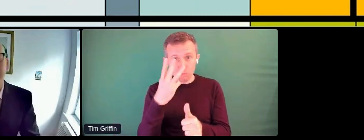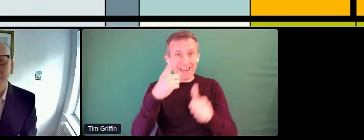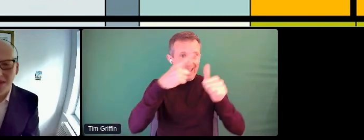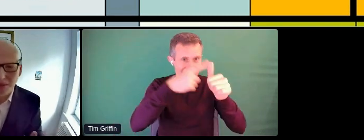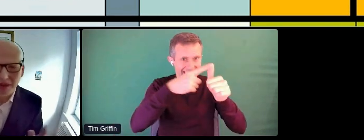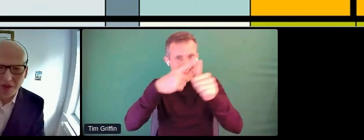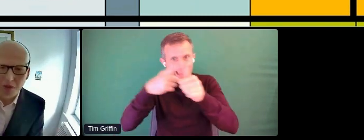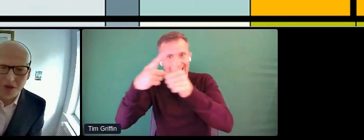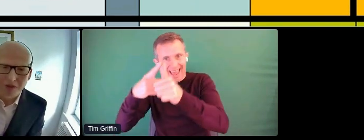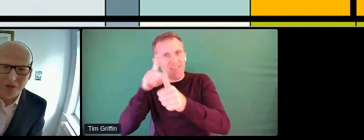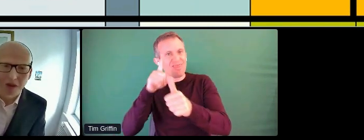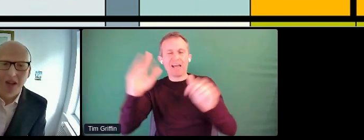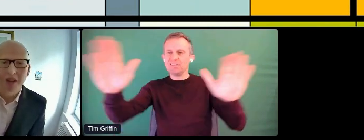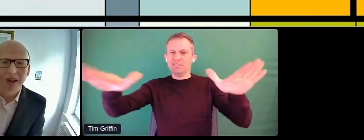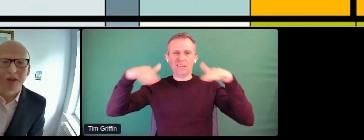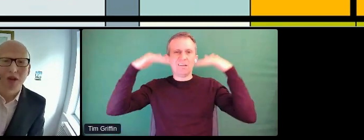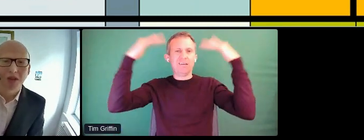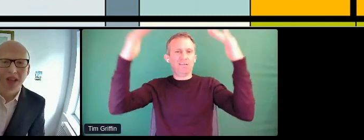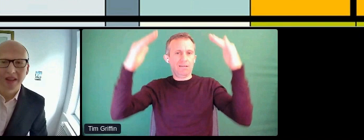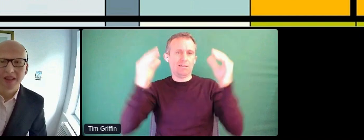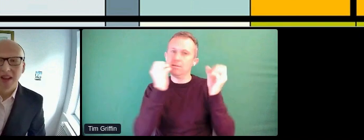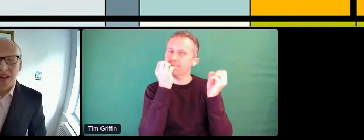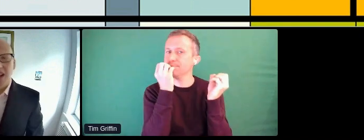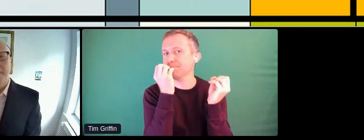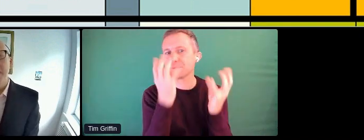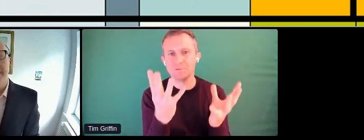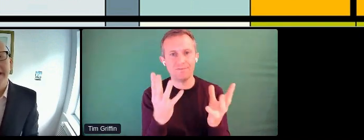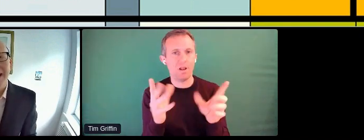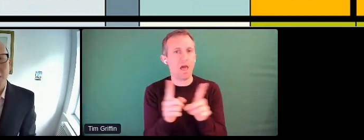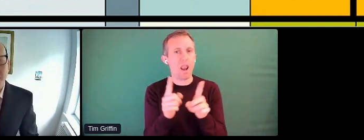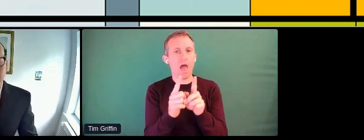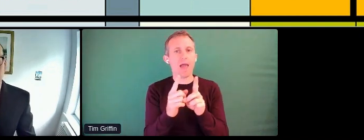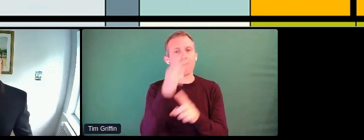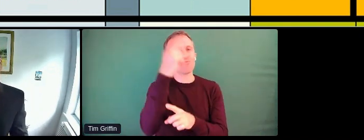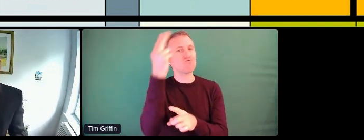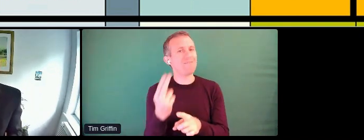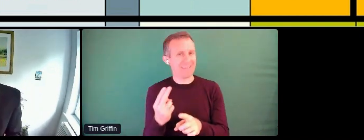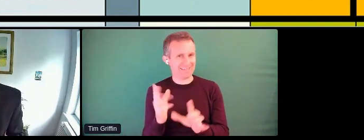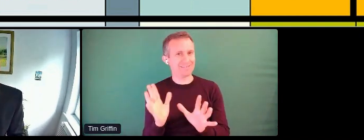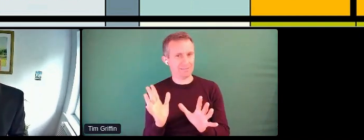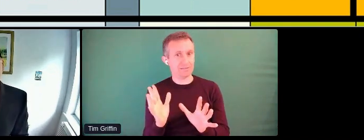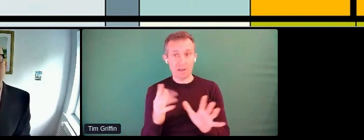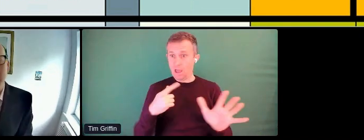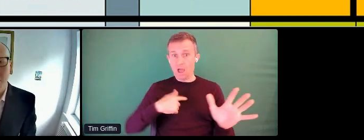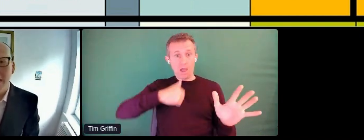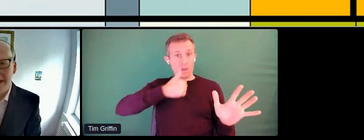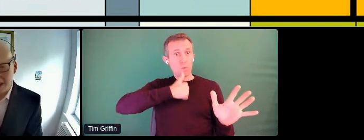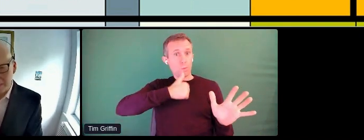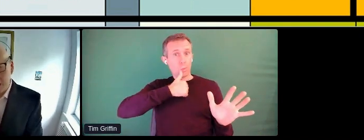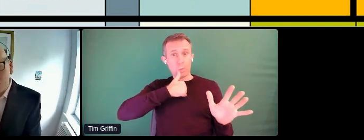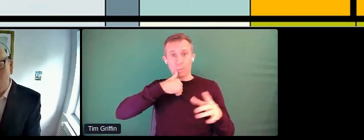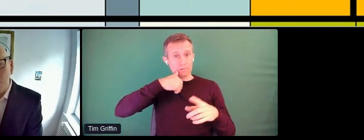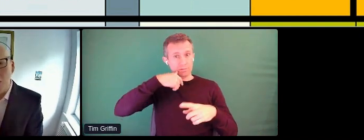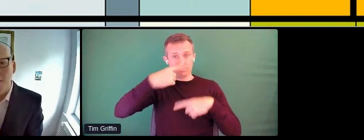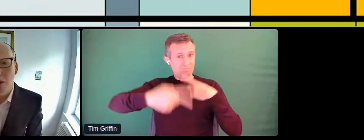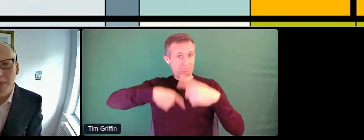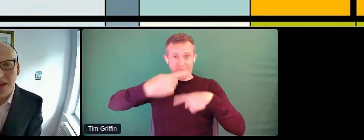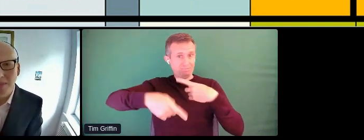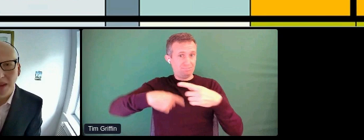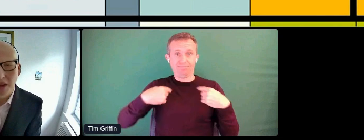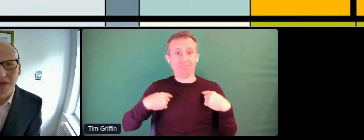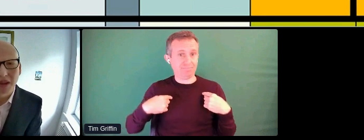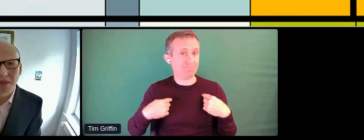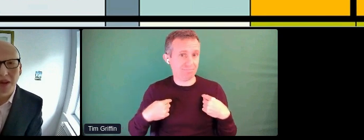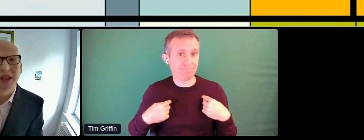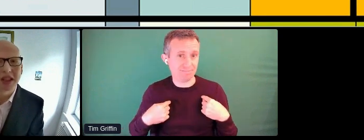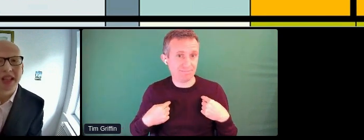the enhanced level, as well, of course, for graphical objects. And I've been using that a lot, and so have a number of my colleagues. It's become more and more